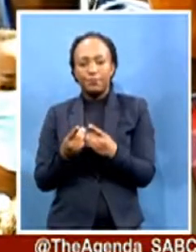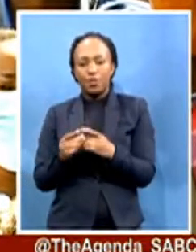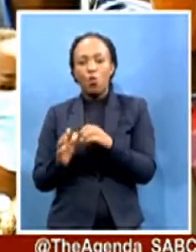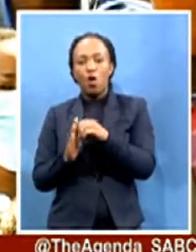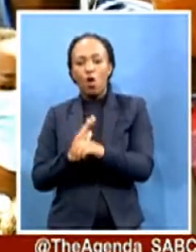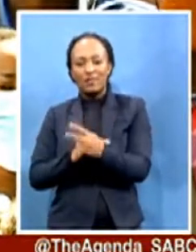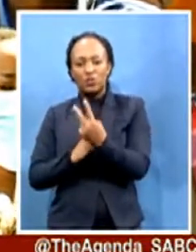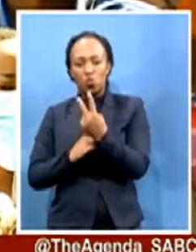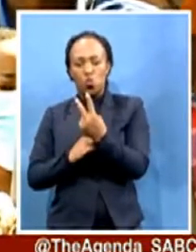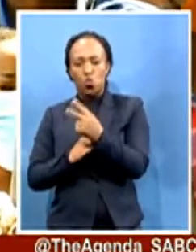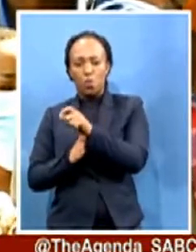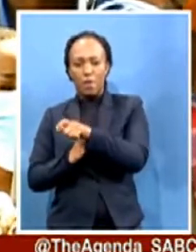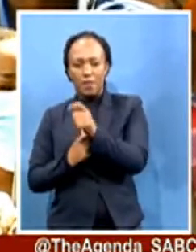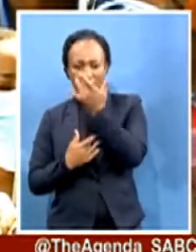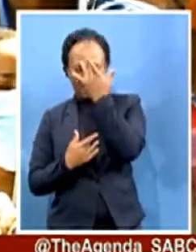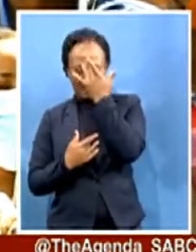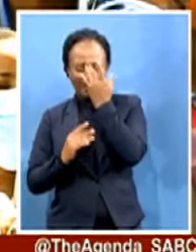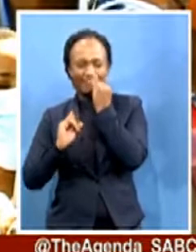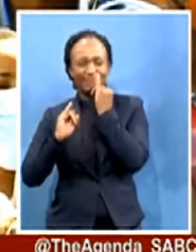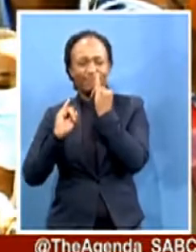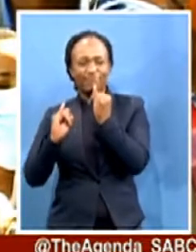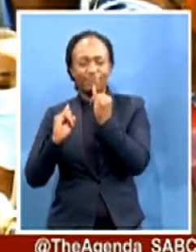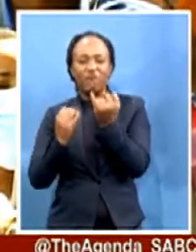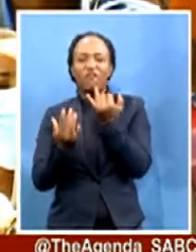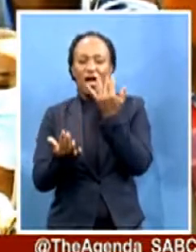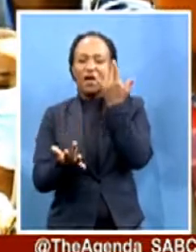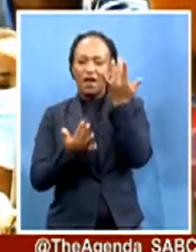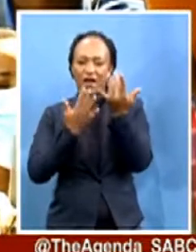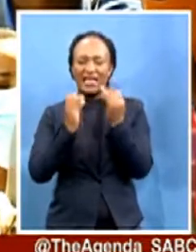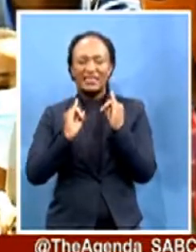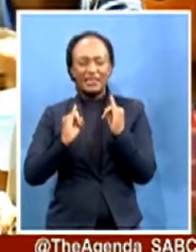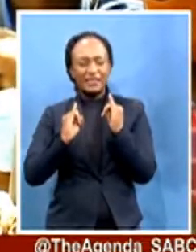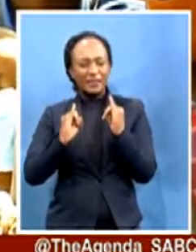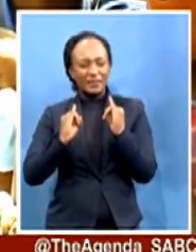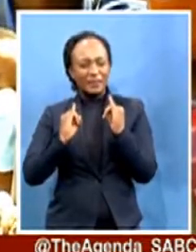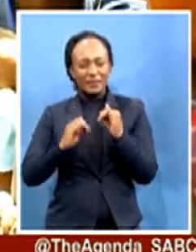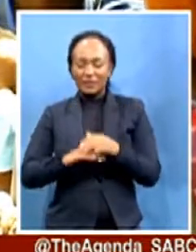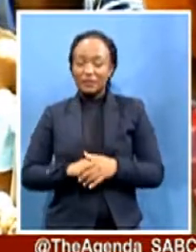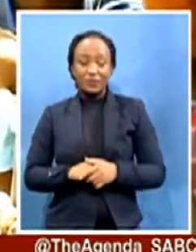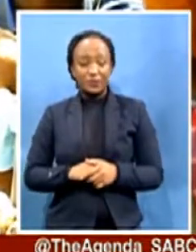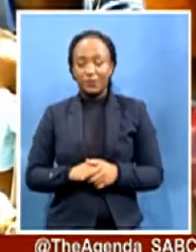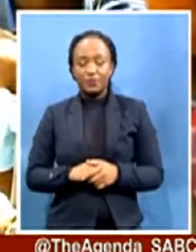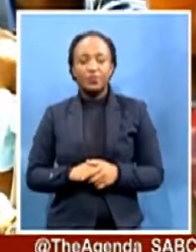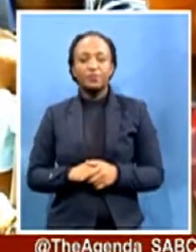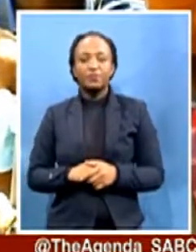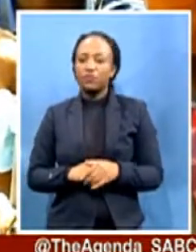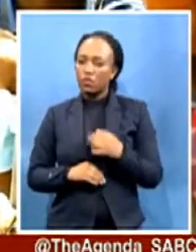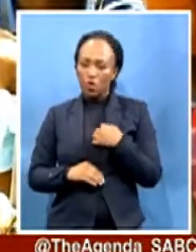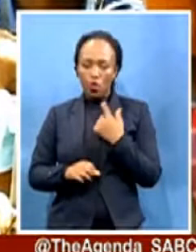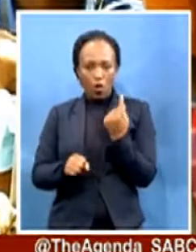fire. It's very tragic. We always want to check how many patients we are losing because